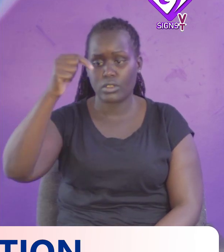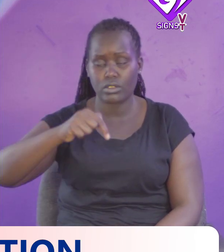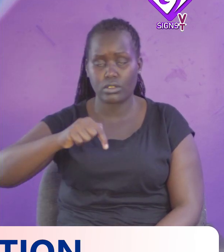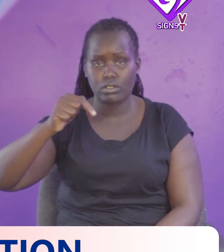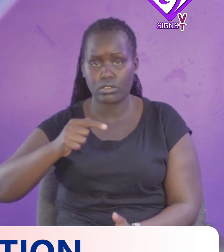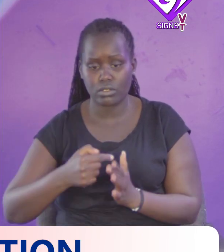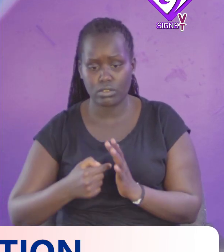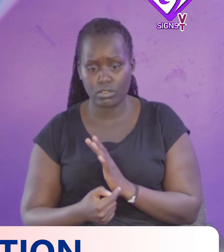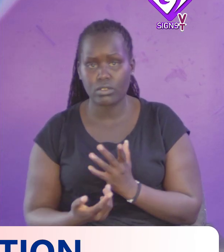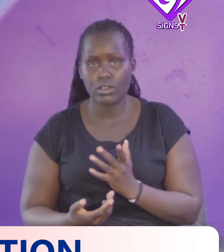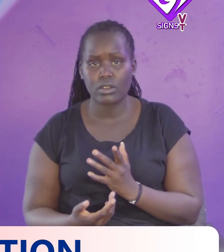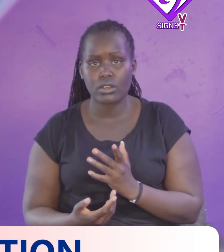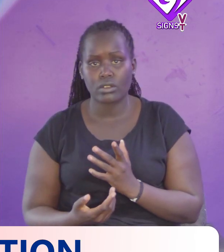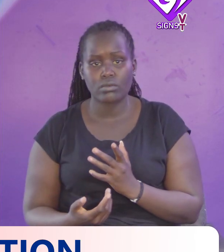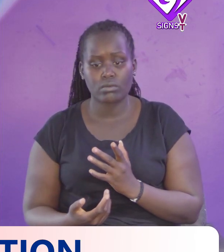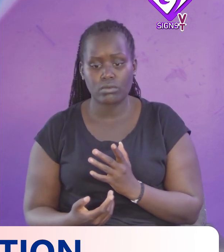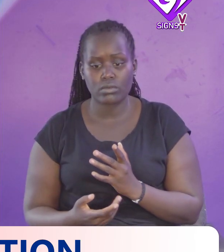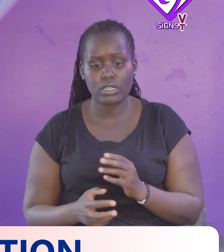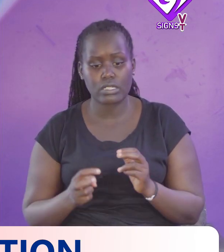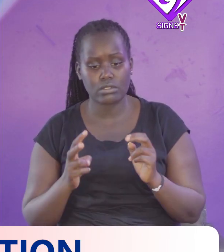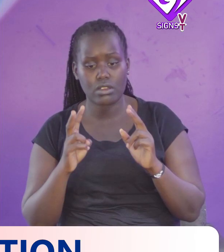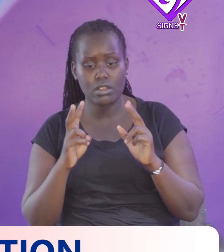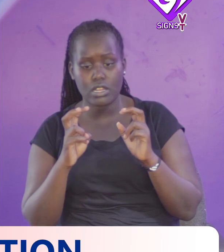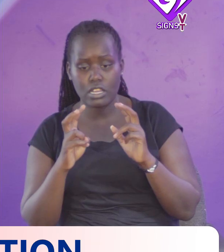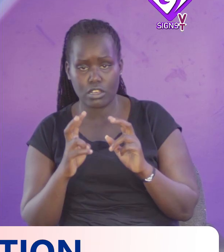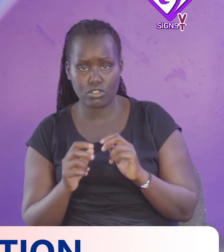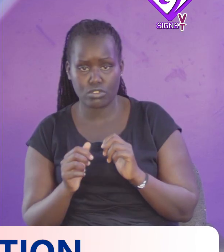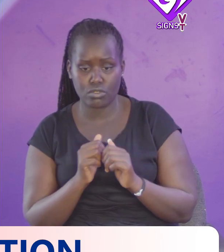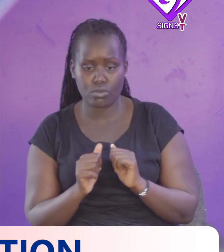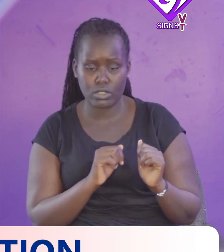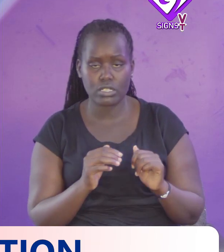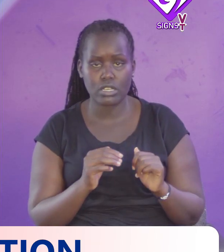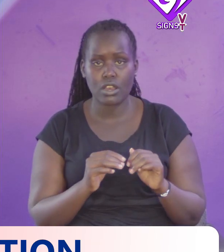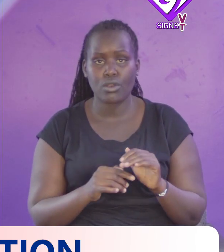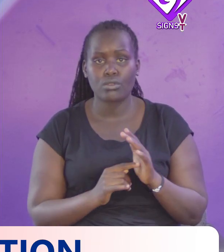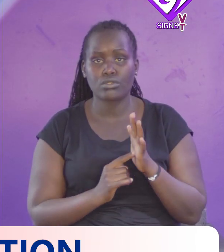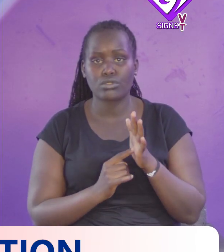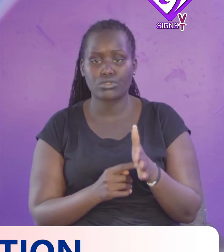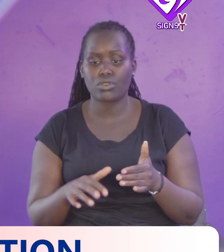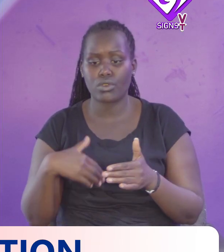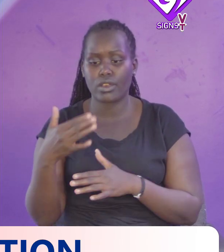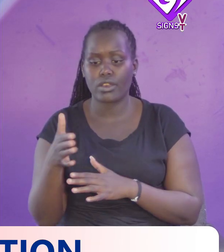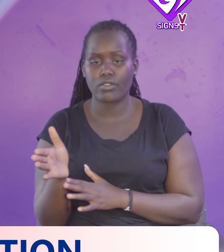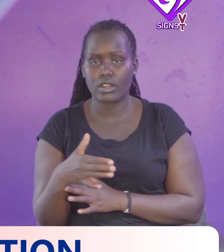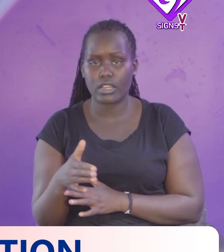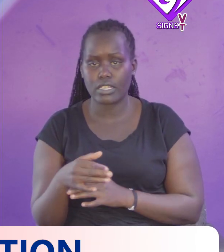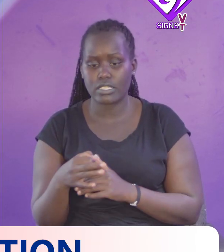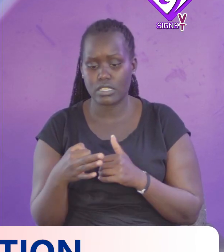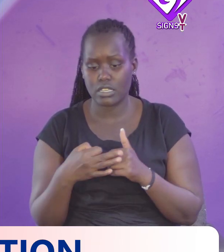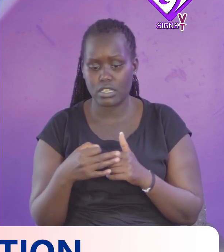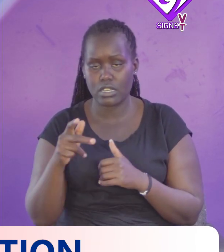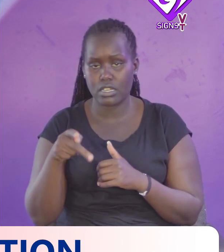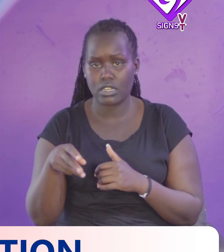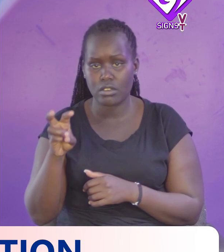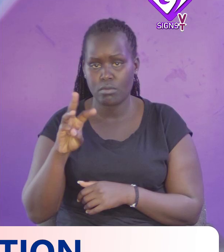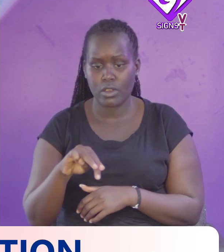a contemporary issues show that comes to you every Thursday, 8 p.m.